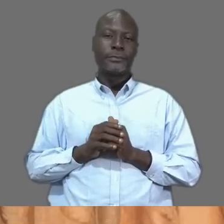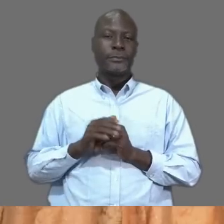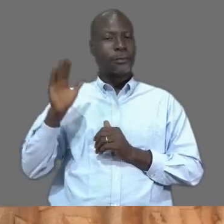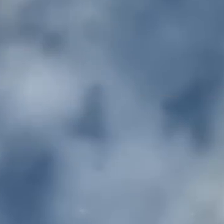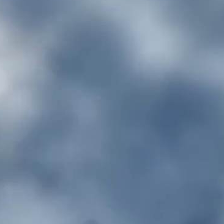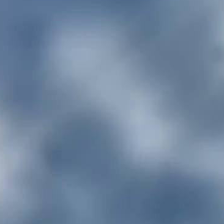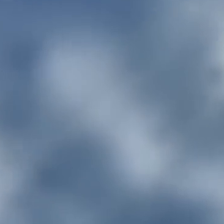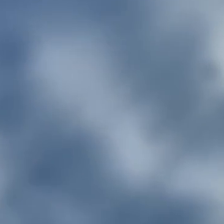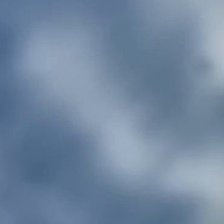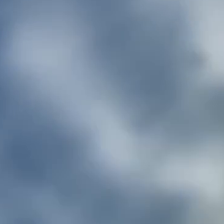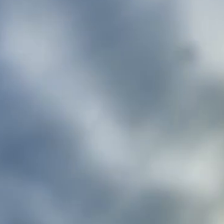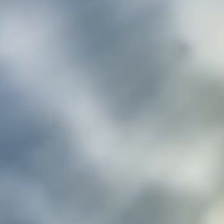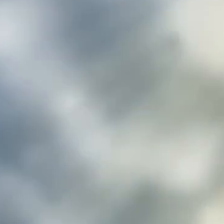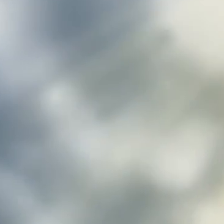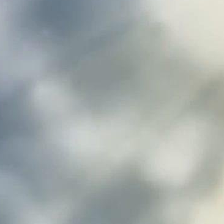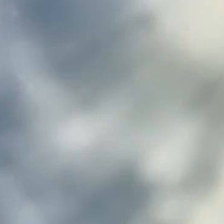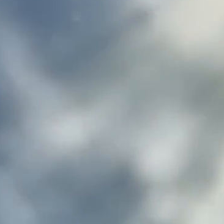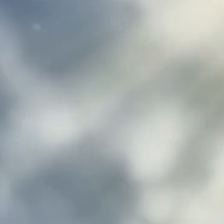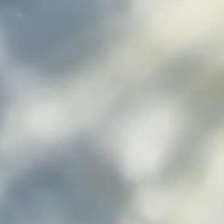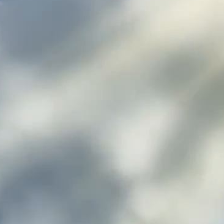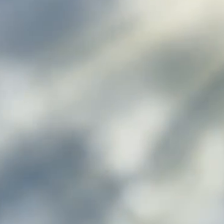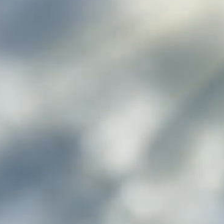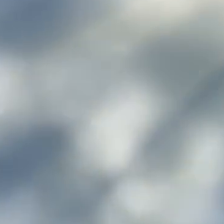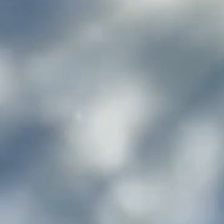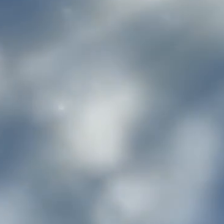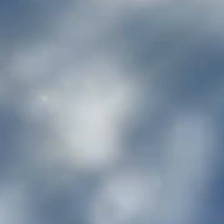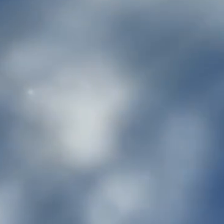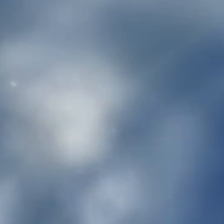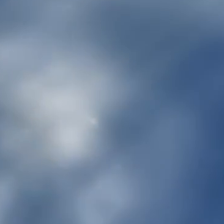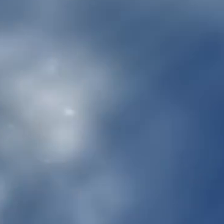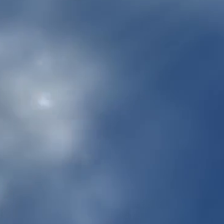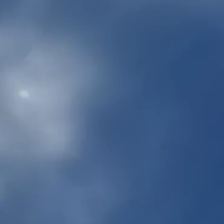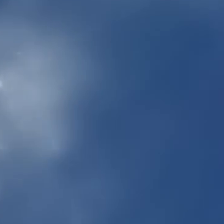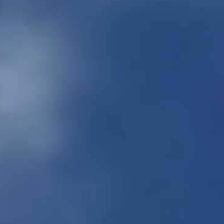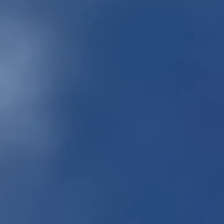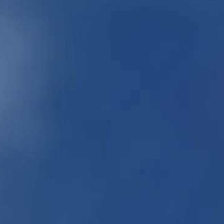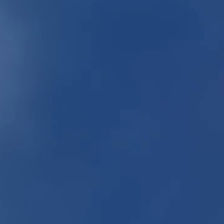Bye bye. And we survive from the storm.